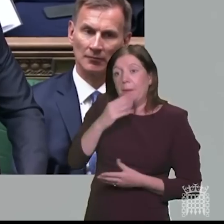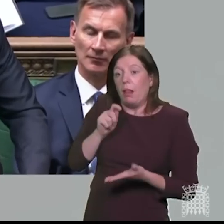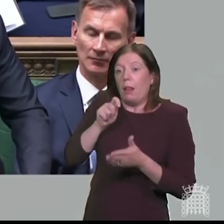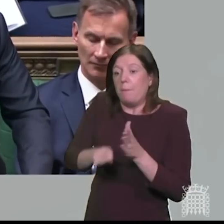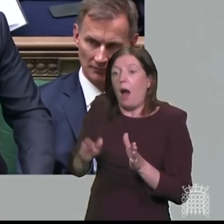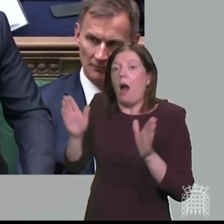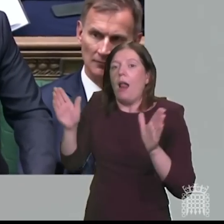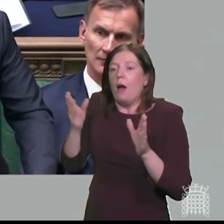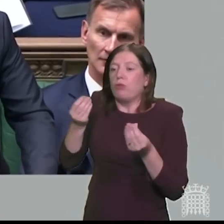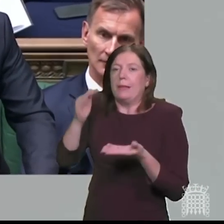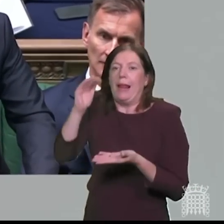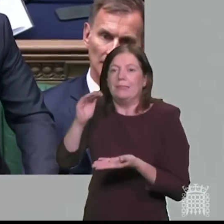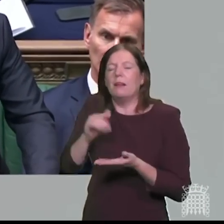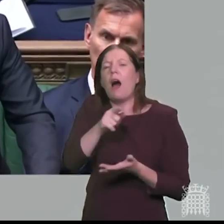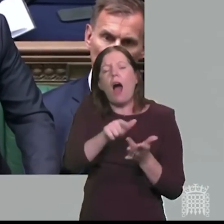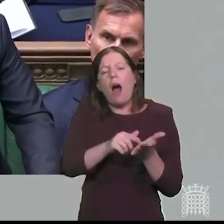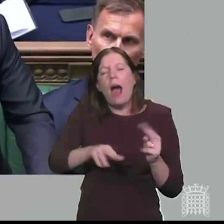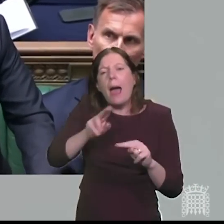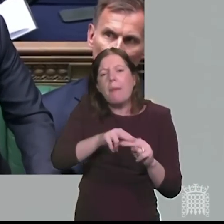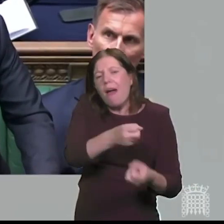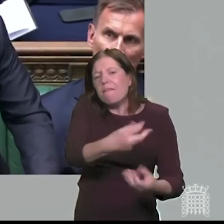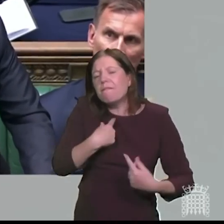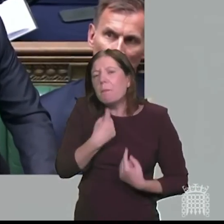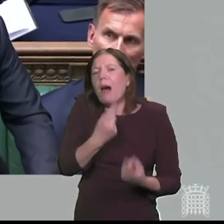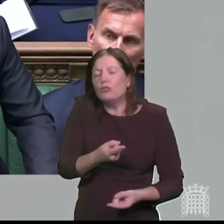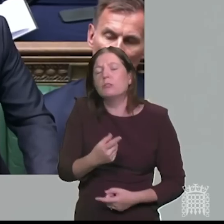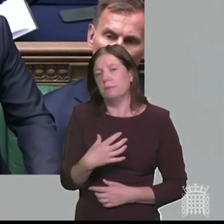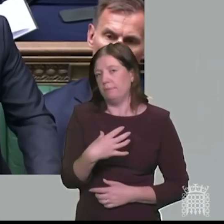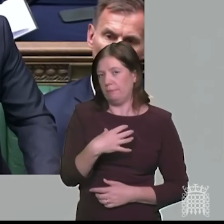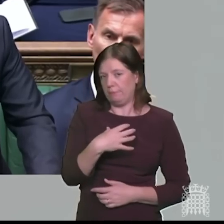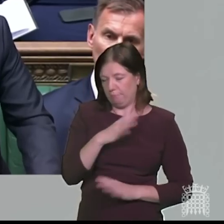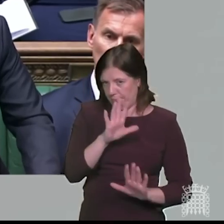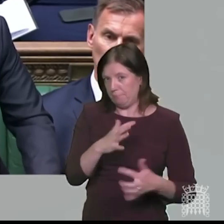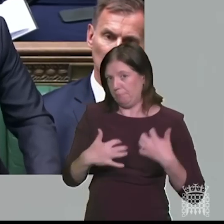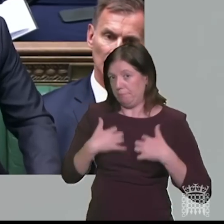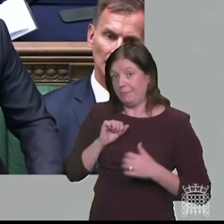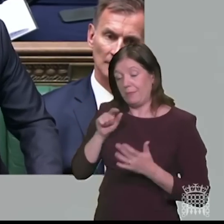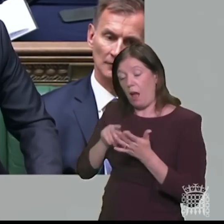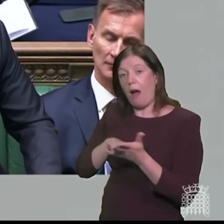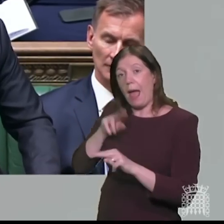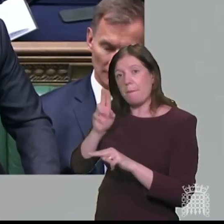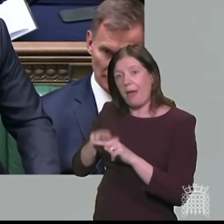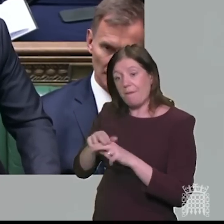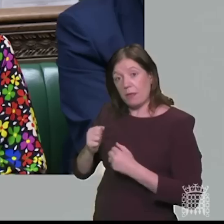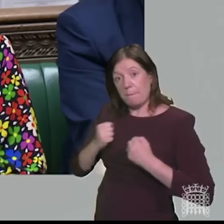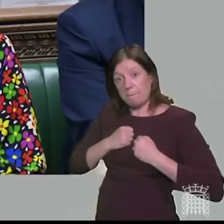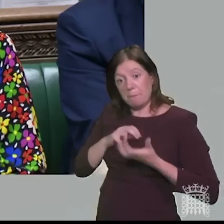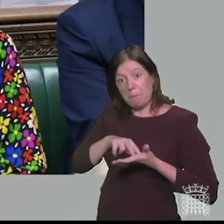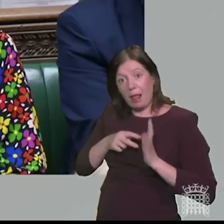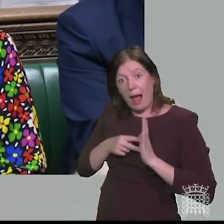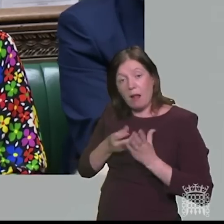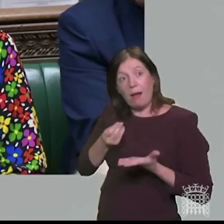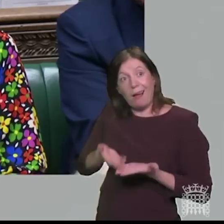I'm glad she brought up the IMF when it comes to tackling inflation, because actually the IMF, in their words, strongly endorsed our plan to